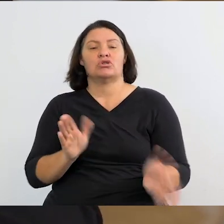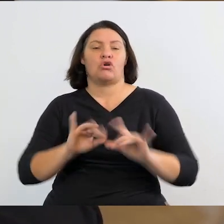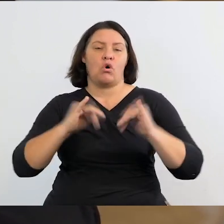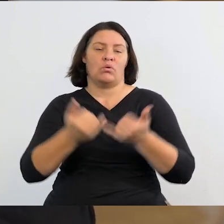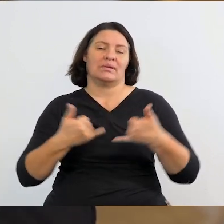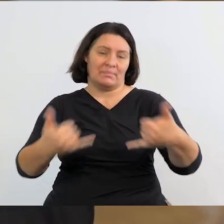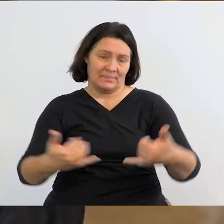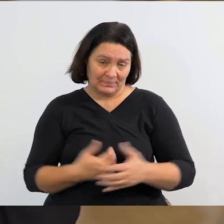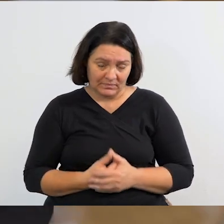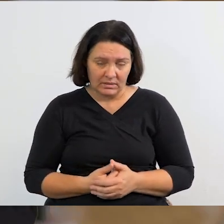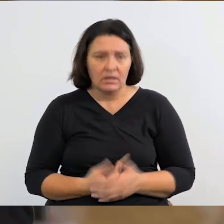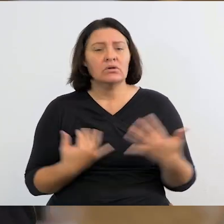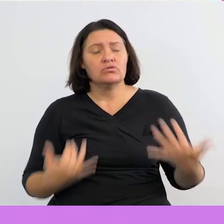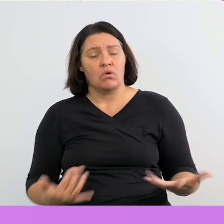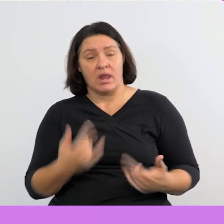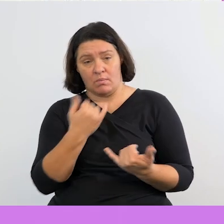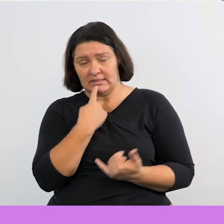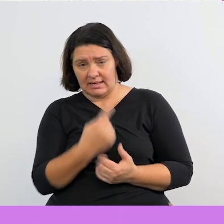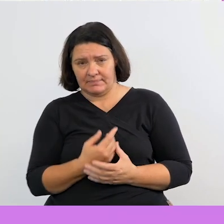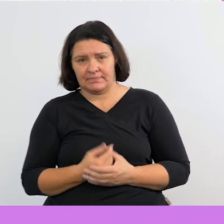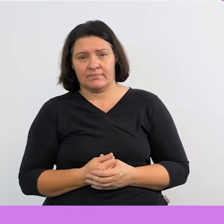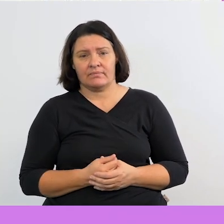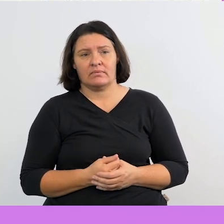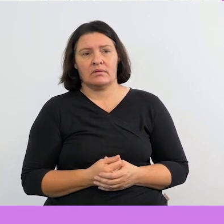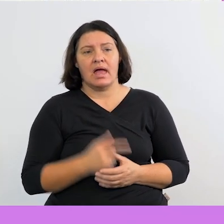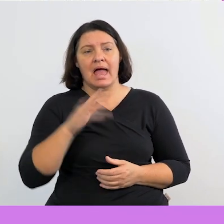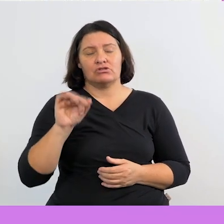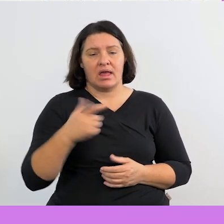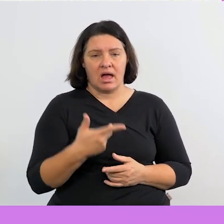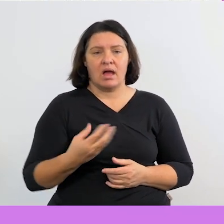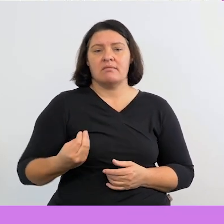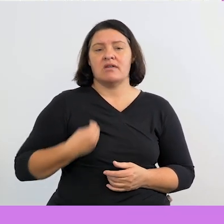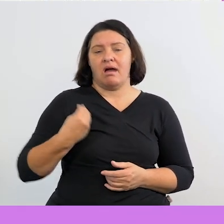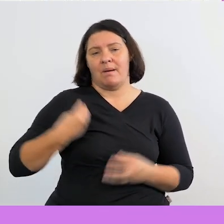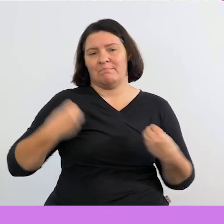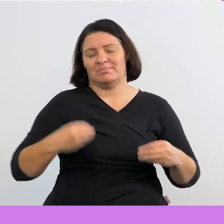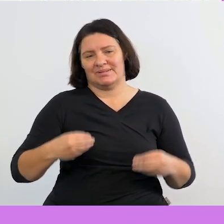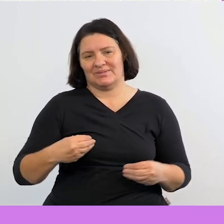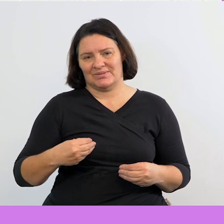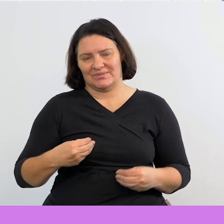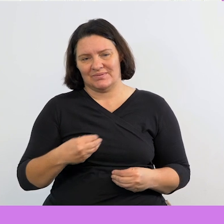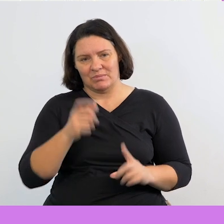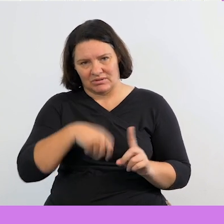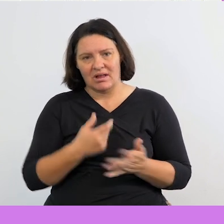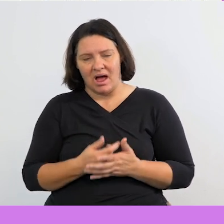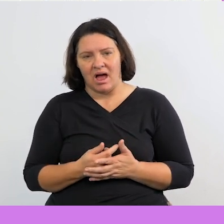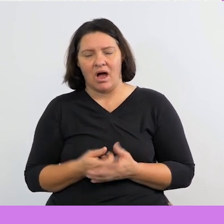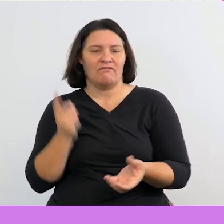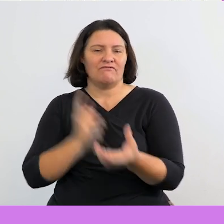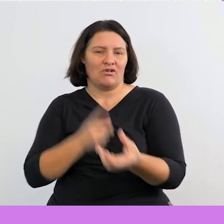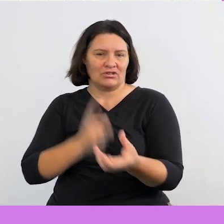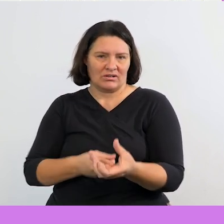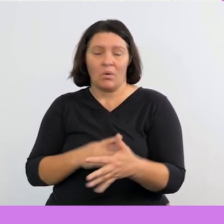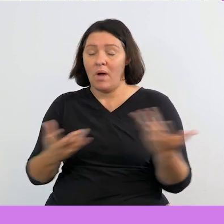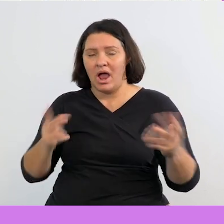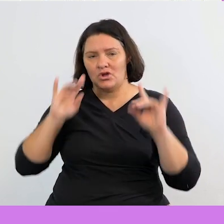the next or the first question. Right, so I'm saying here, Angela is a young entrepreneur and she sells Vaux rolls from